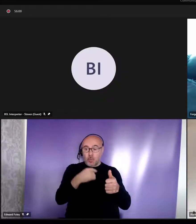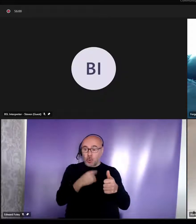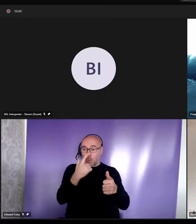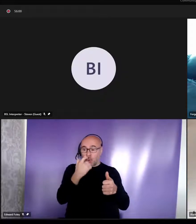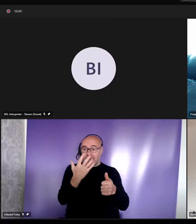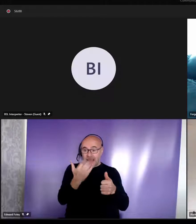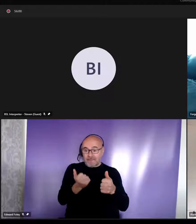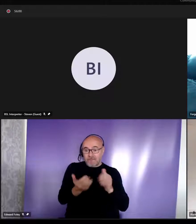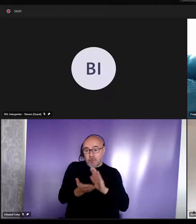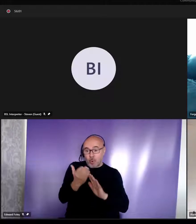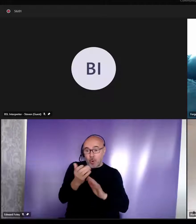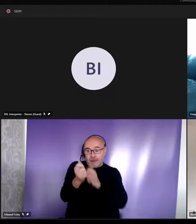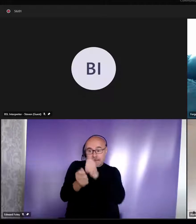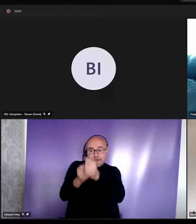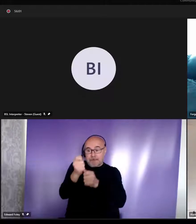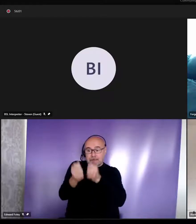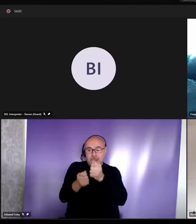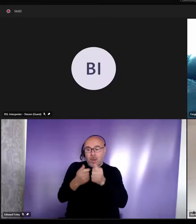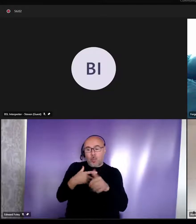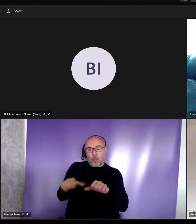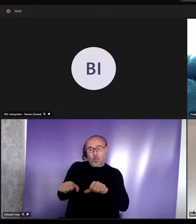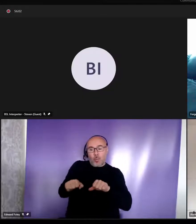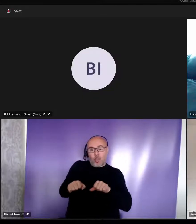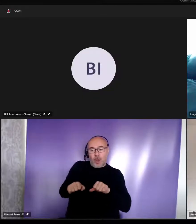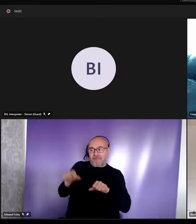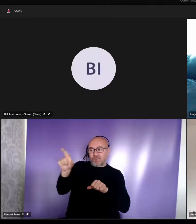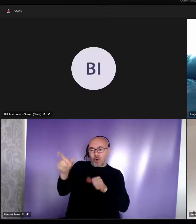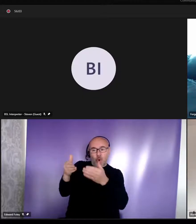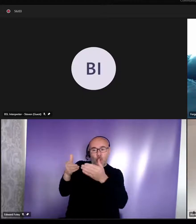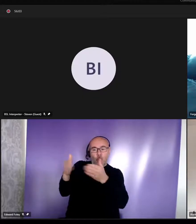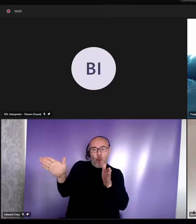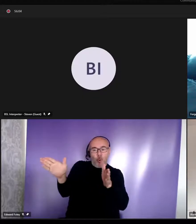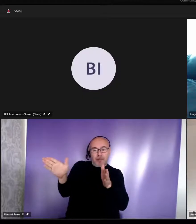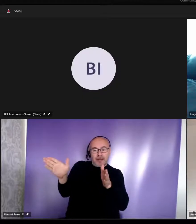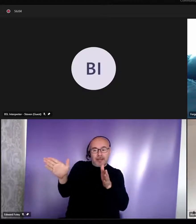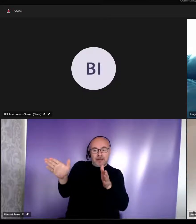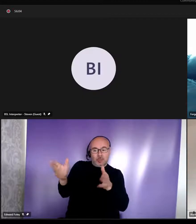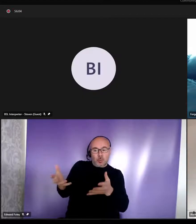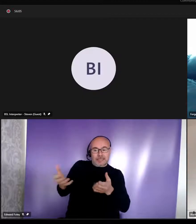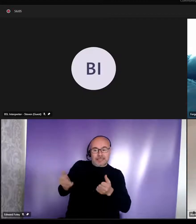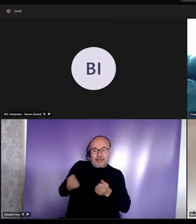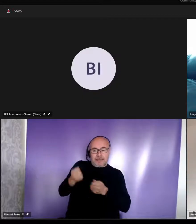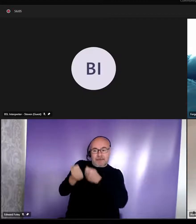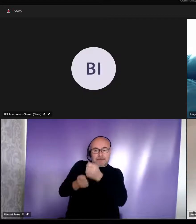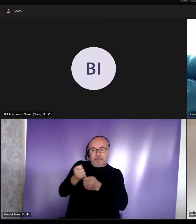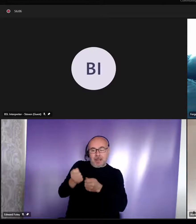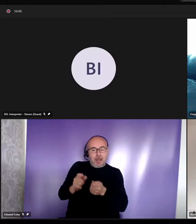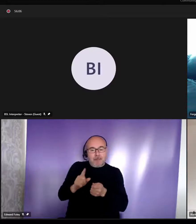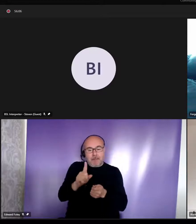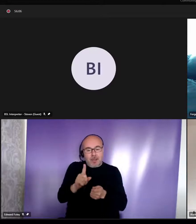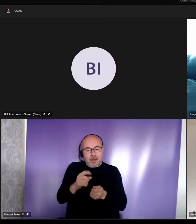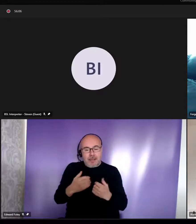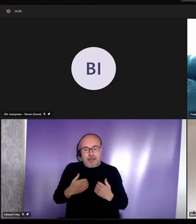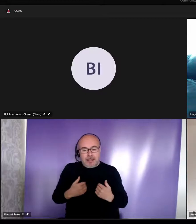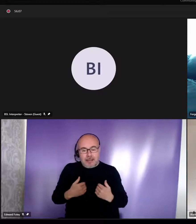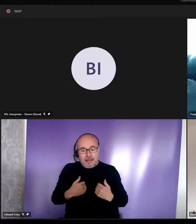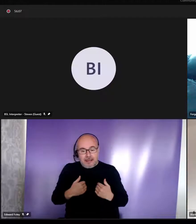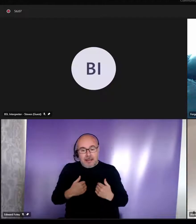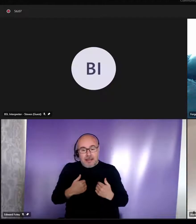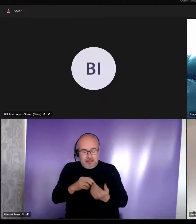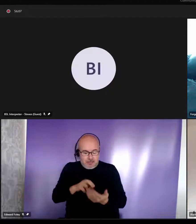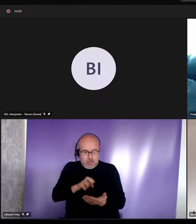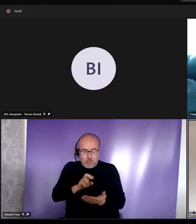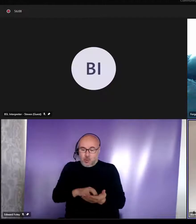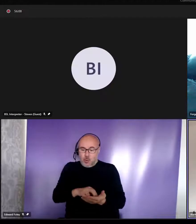as and when the bidding opens. So I can't commit to that, but certainly take Councillor Watson's interest to note. Thanks,